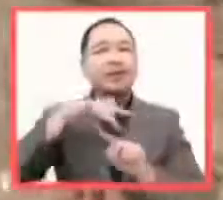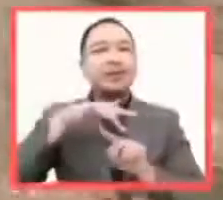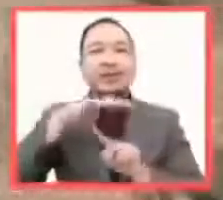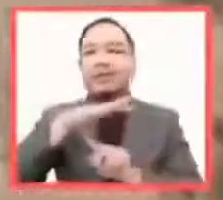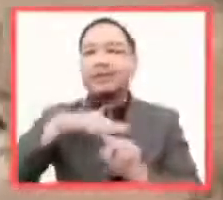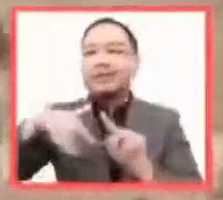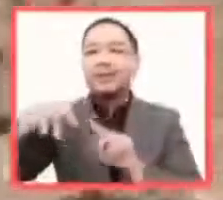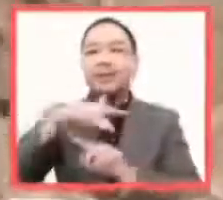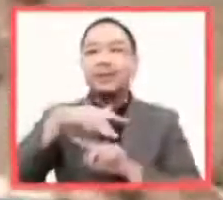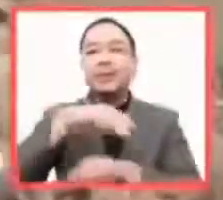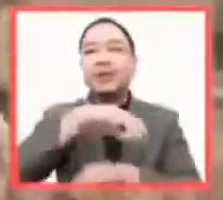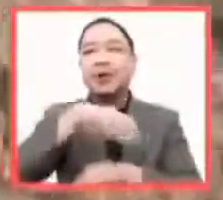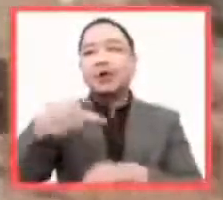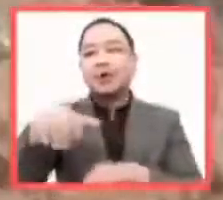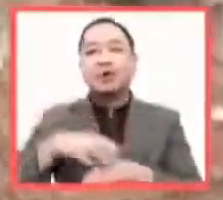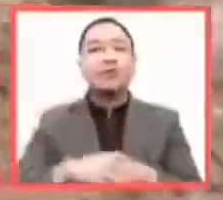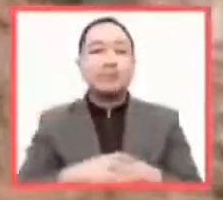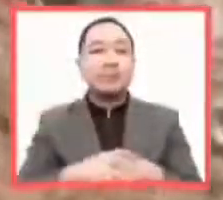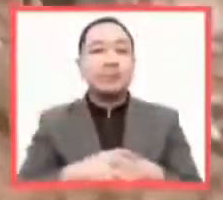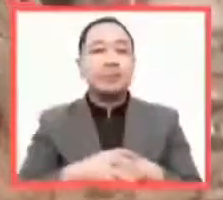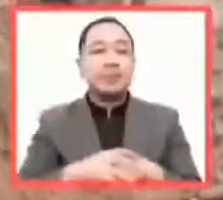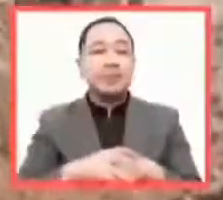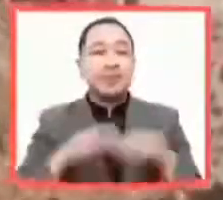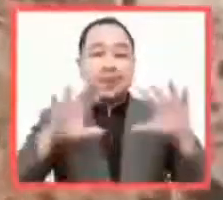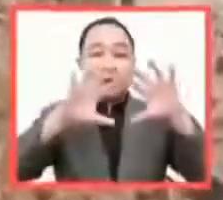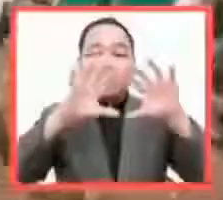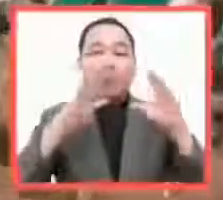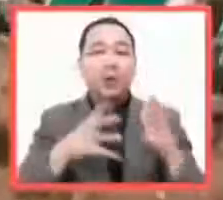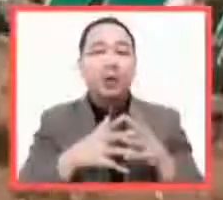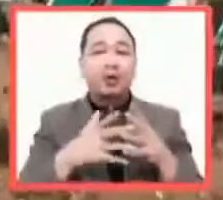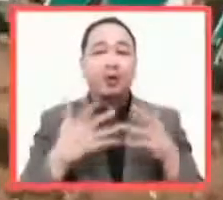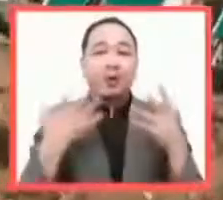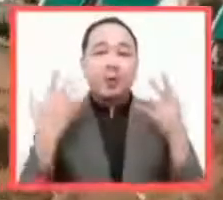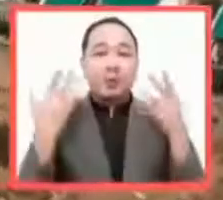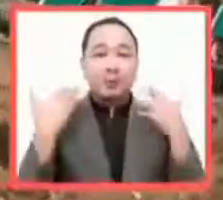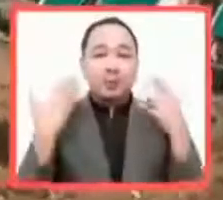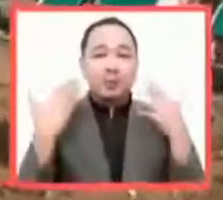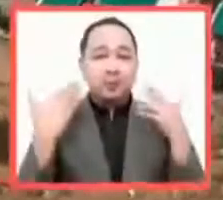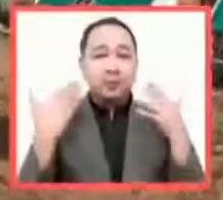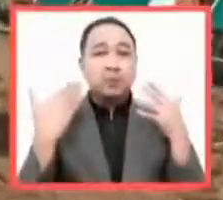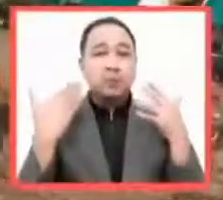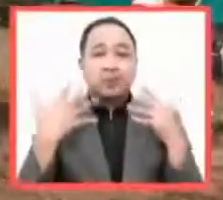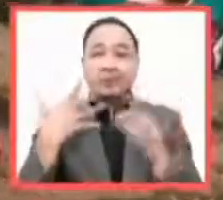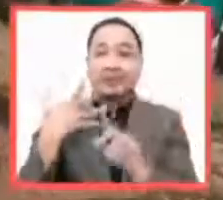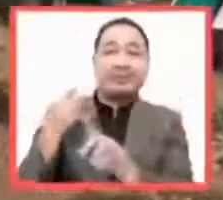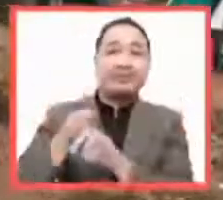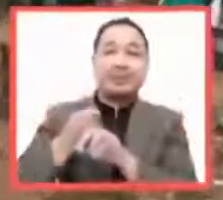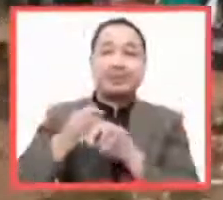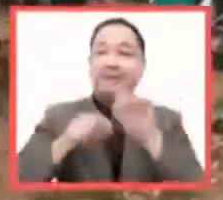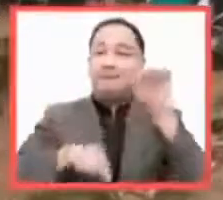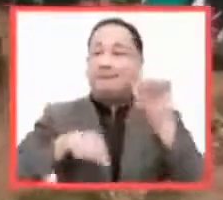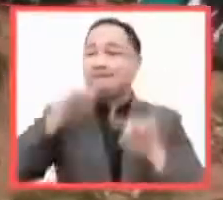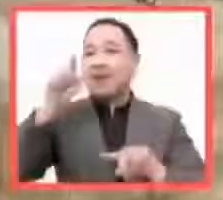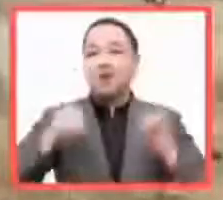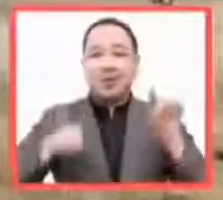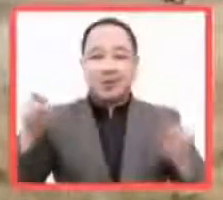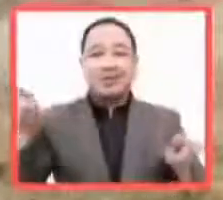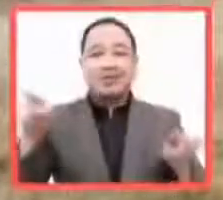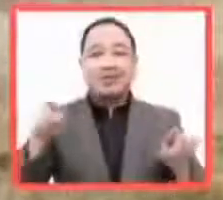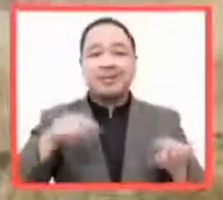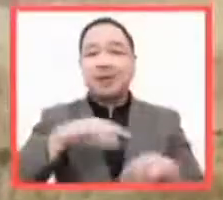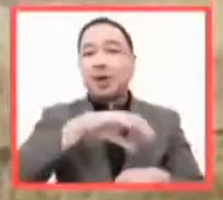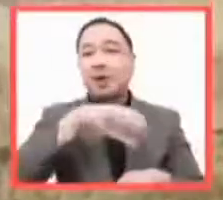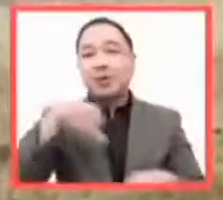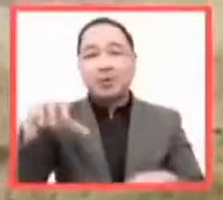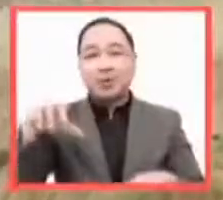The risks and burden of a warming climate are simply not the same for everyone. The